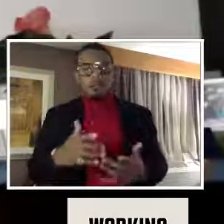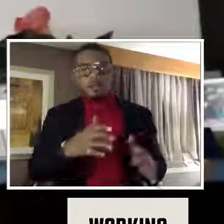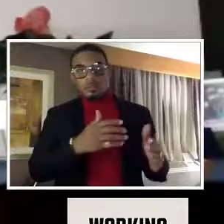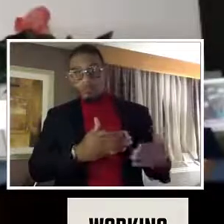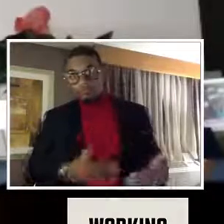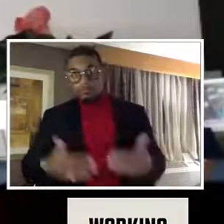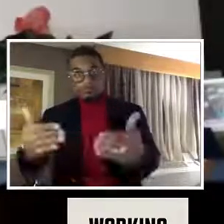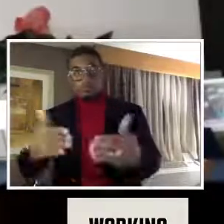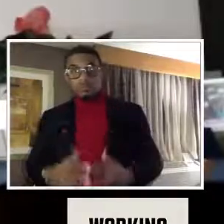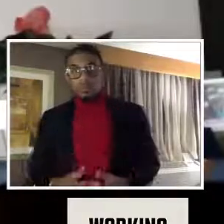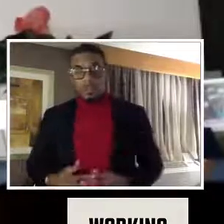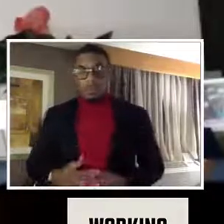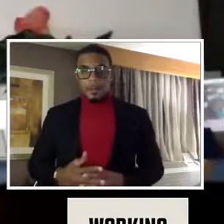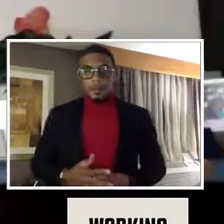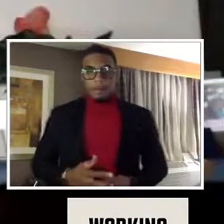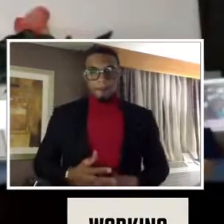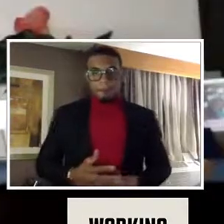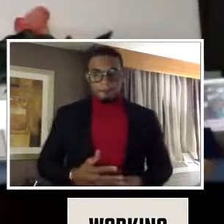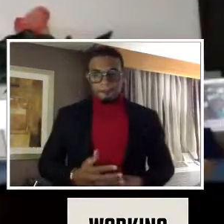away.